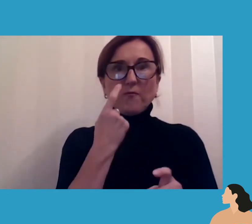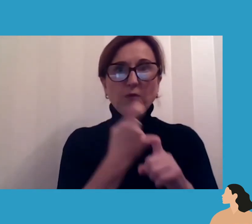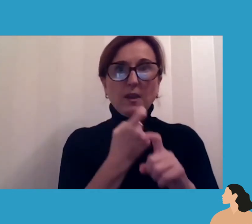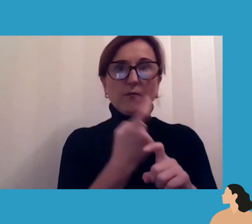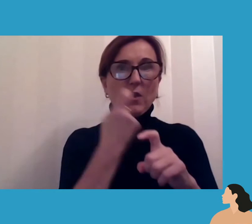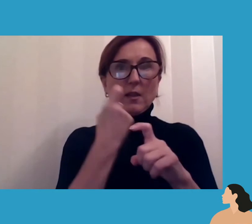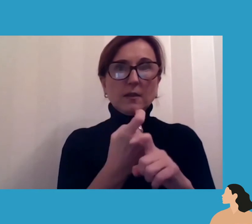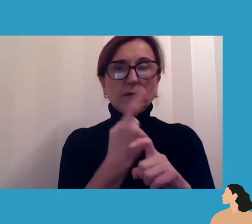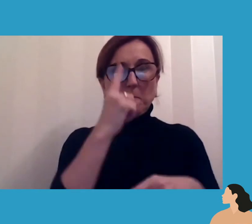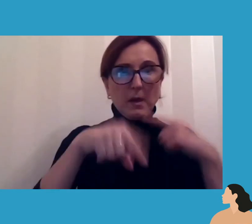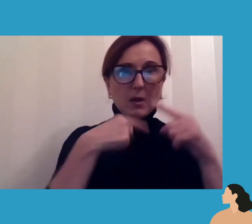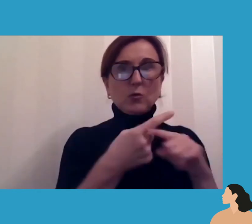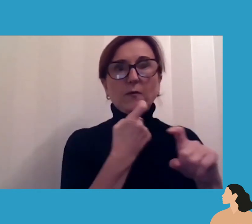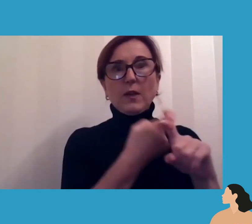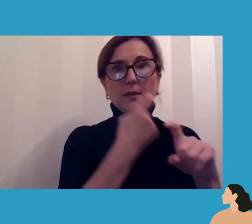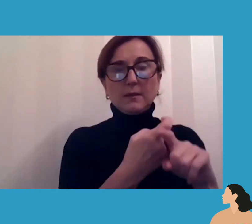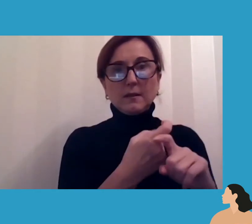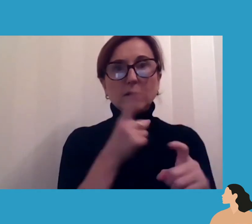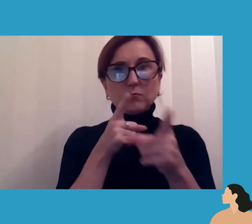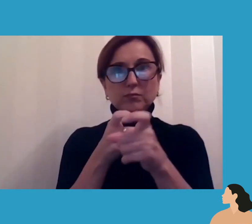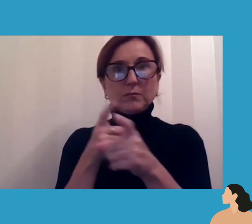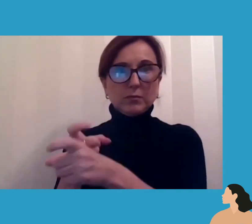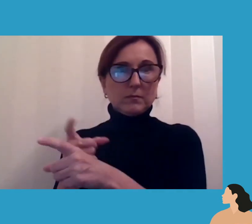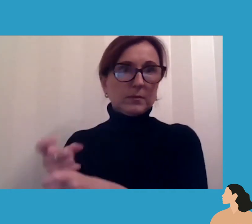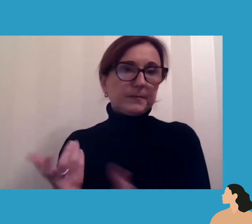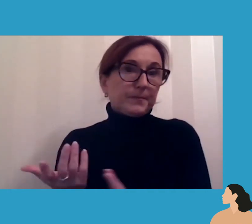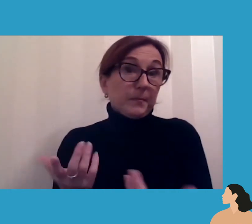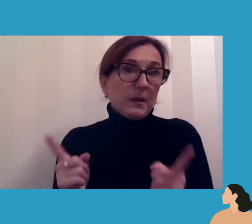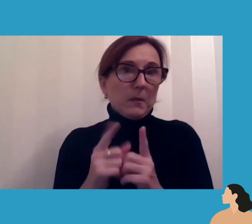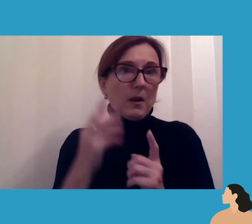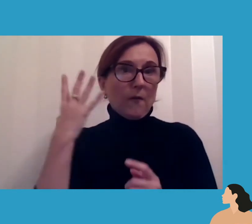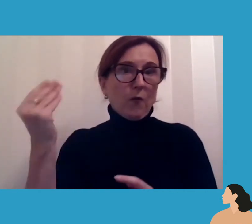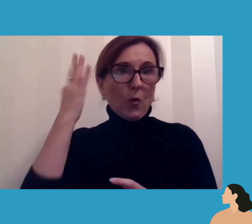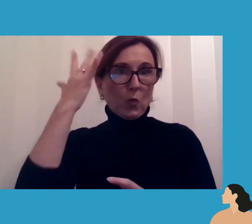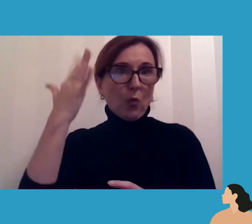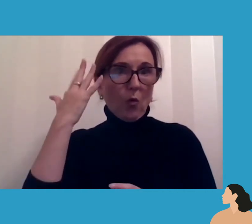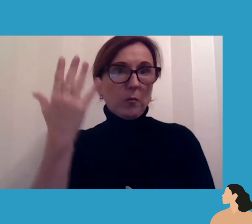Such people should be shot, one every year.